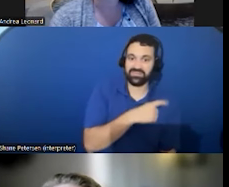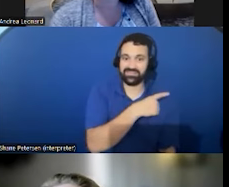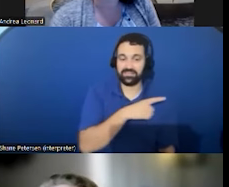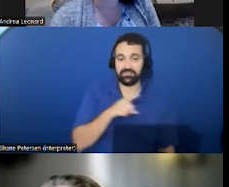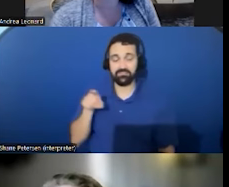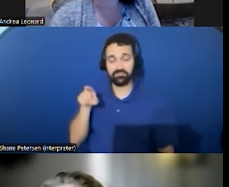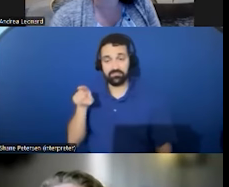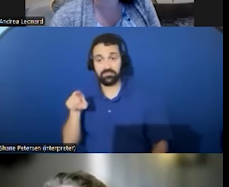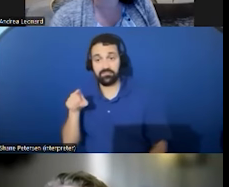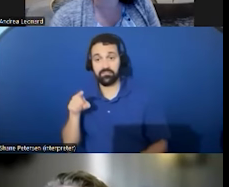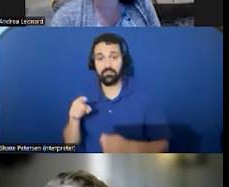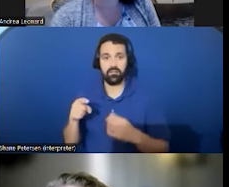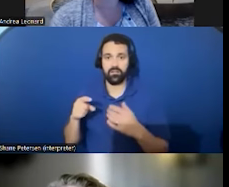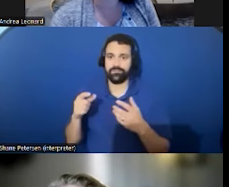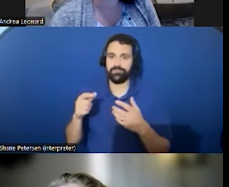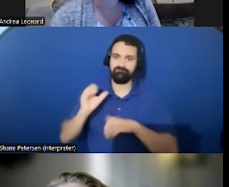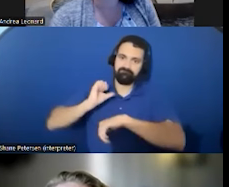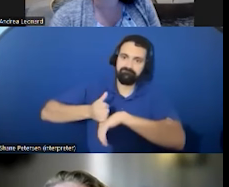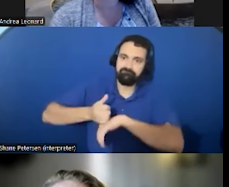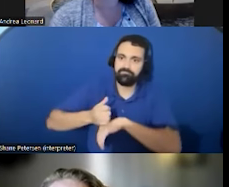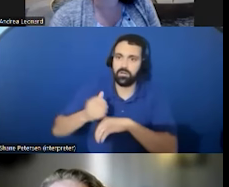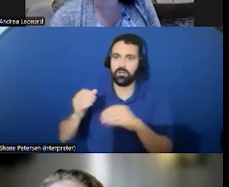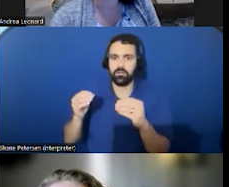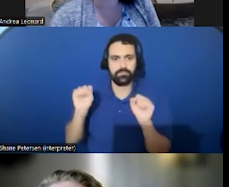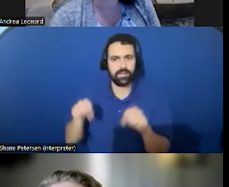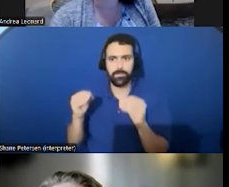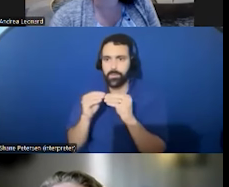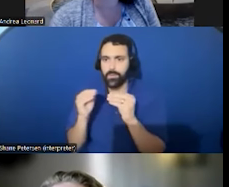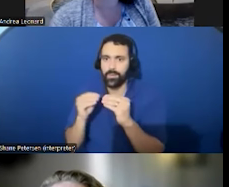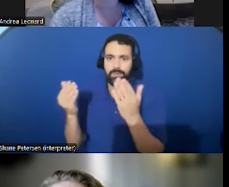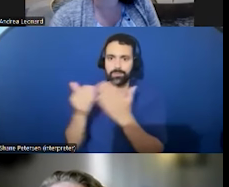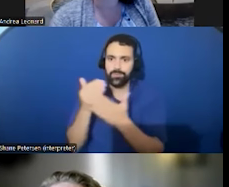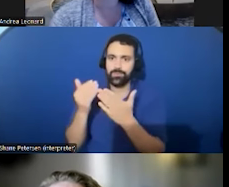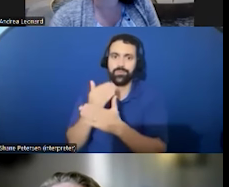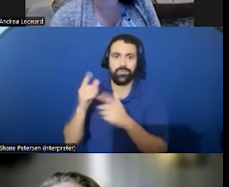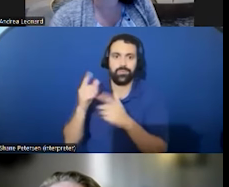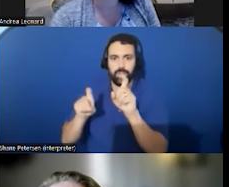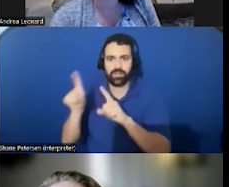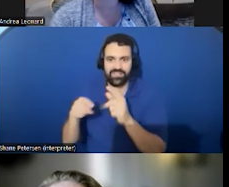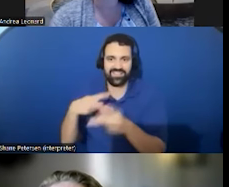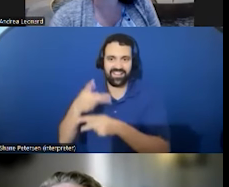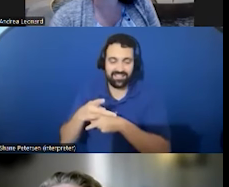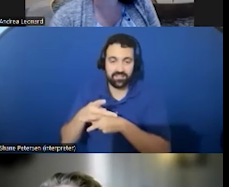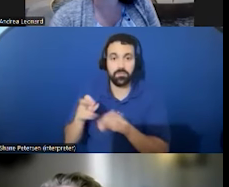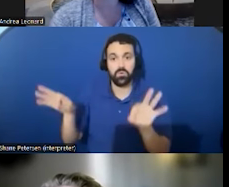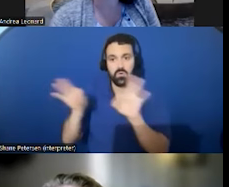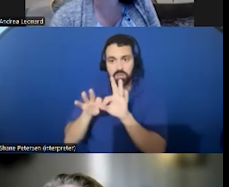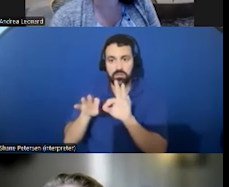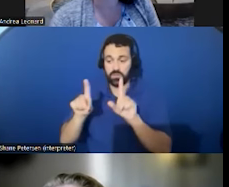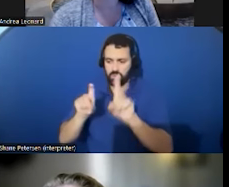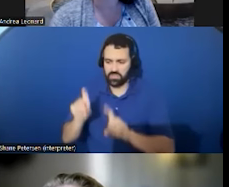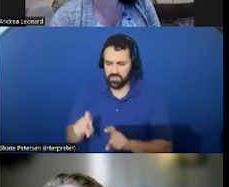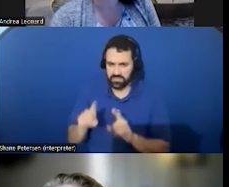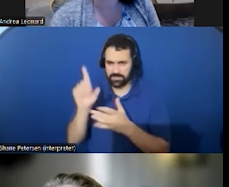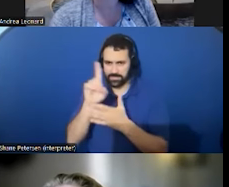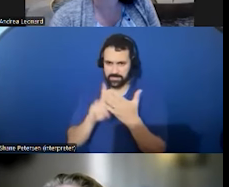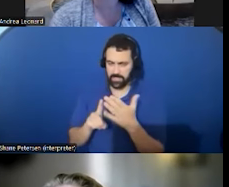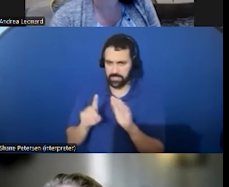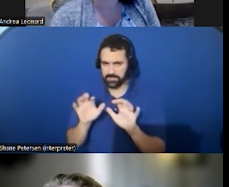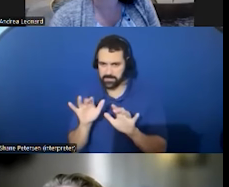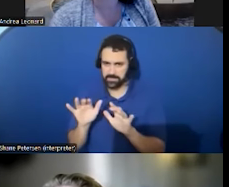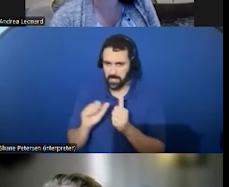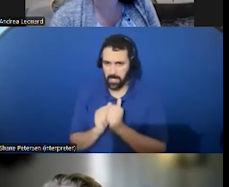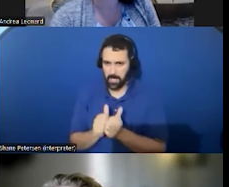new question types all the time. So when you're designing a quiz, keep accessibility in mind. You need to